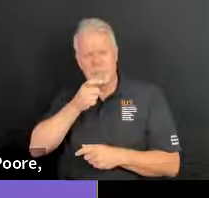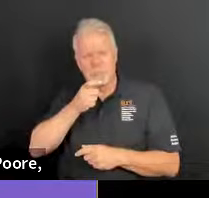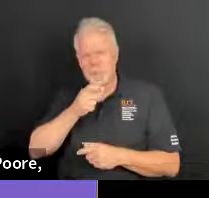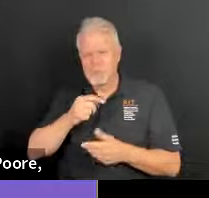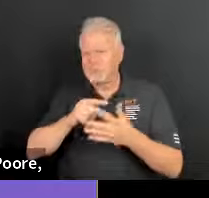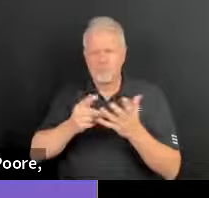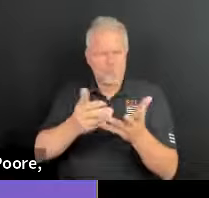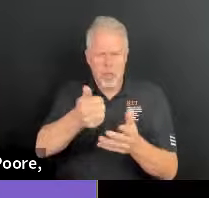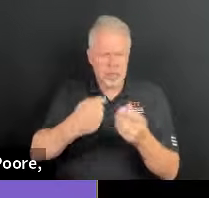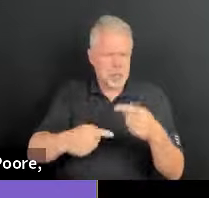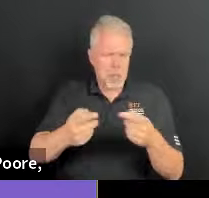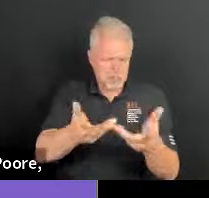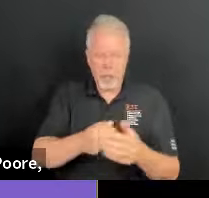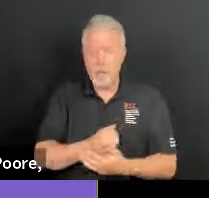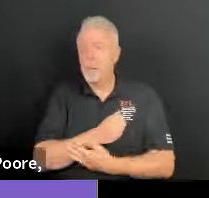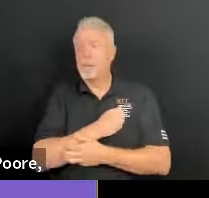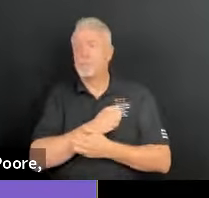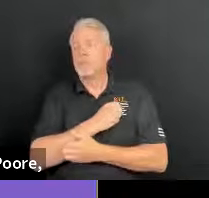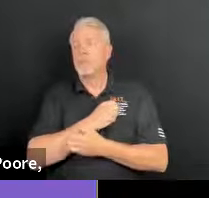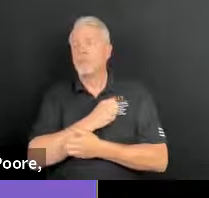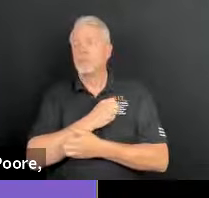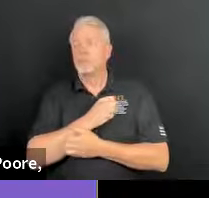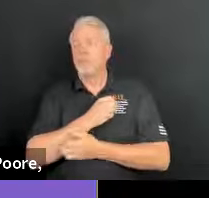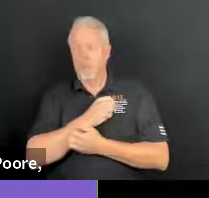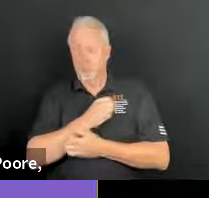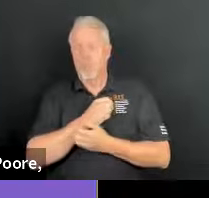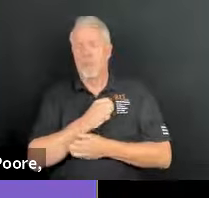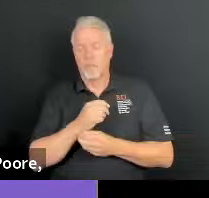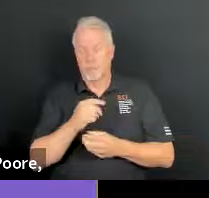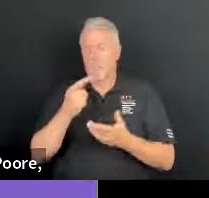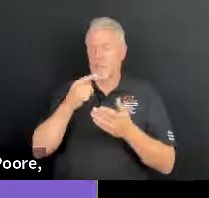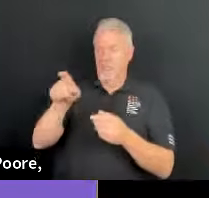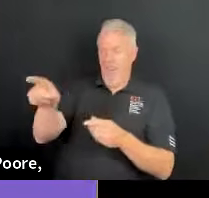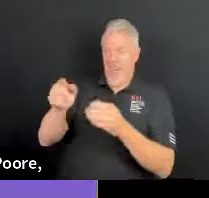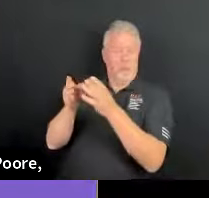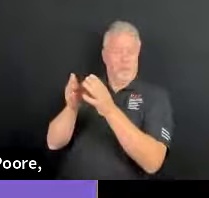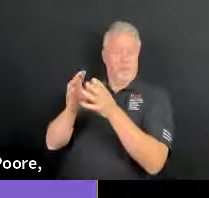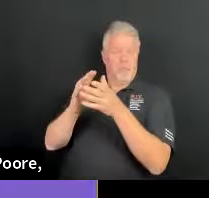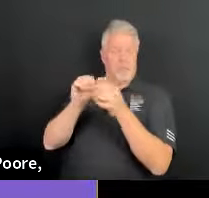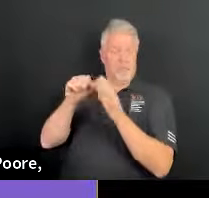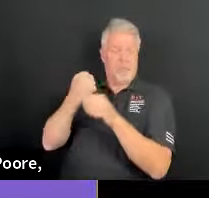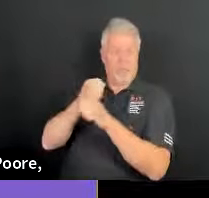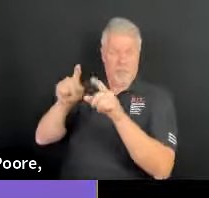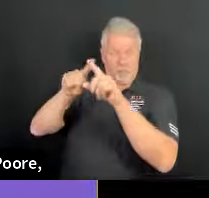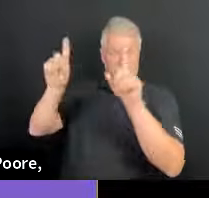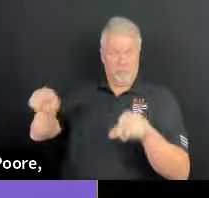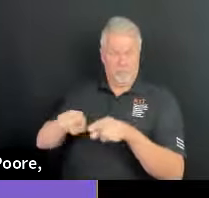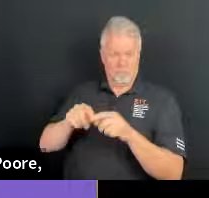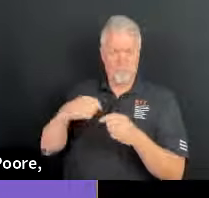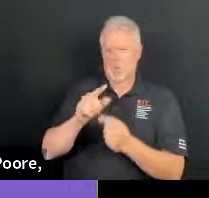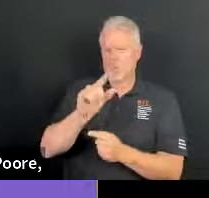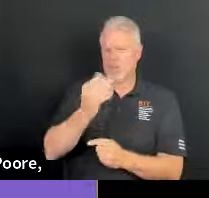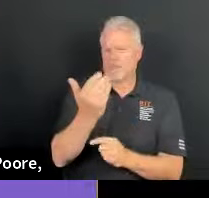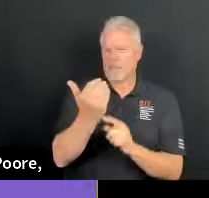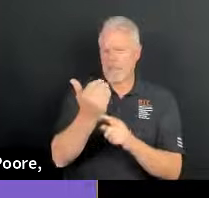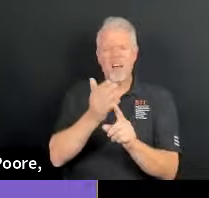vaping, which is something I'm not sure if anyone has a different sign for it. I just use several. And